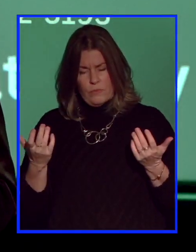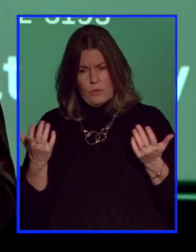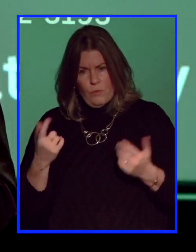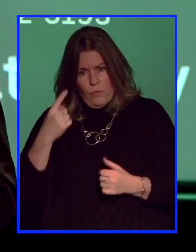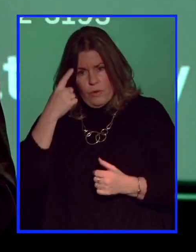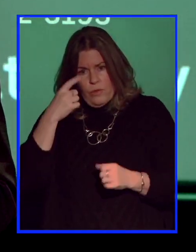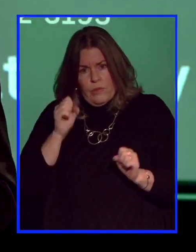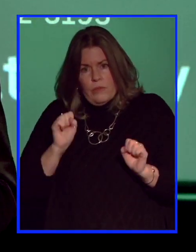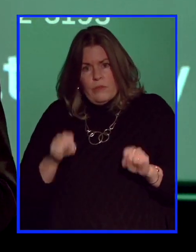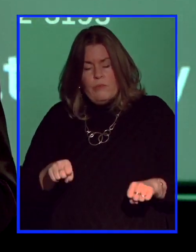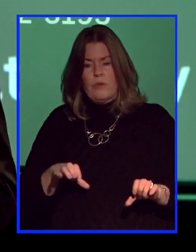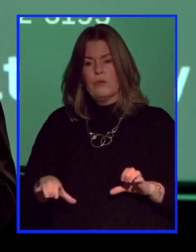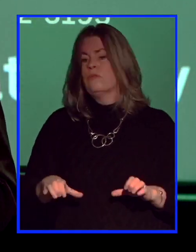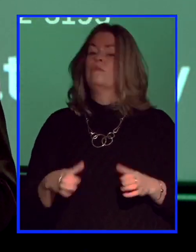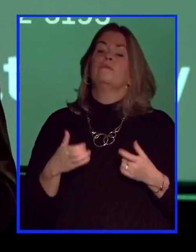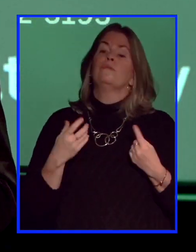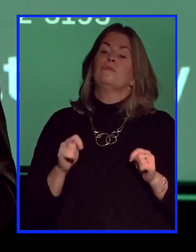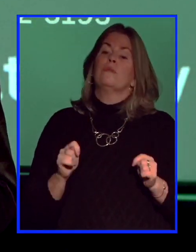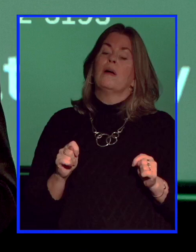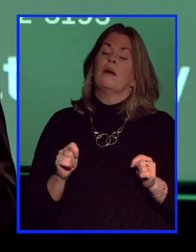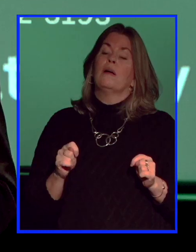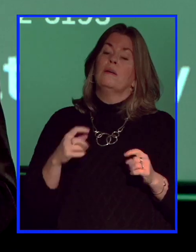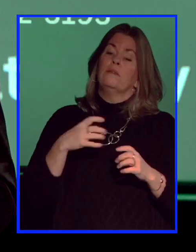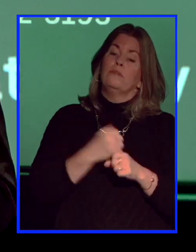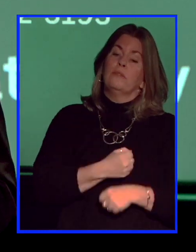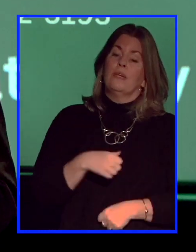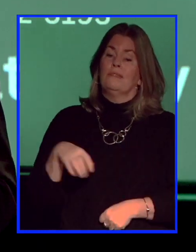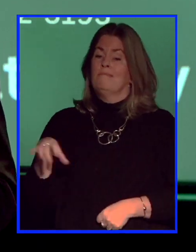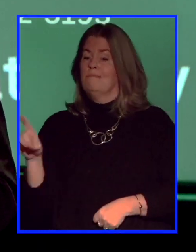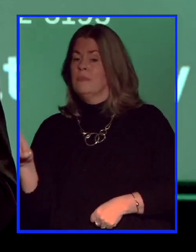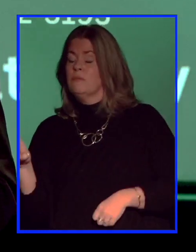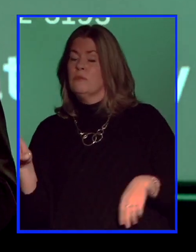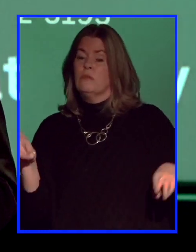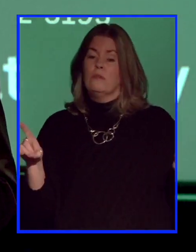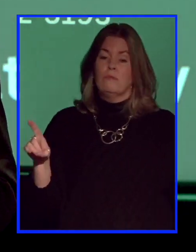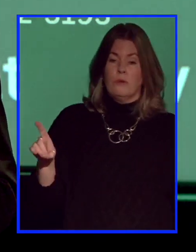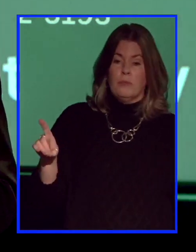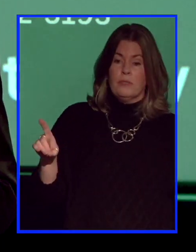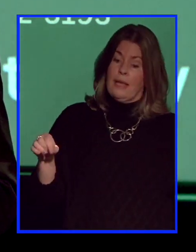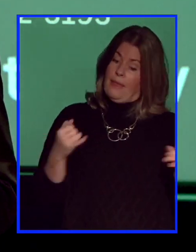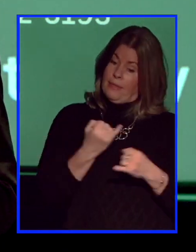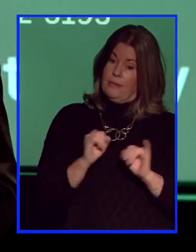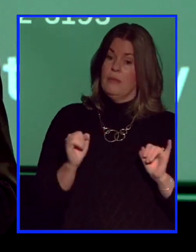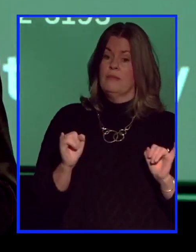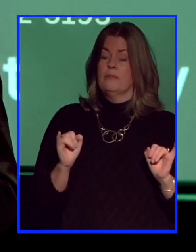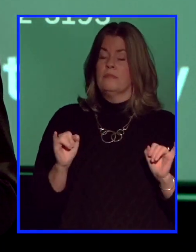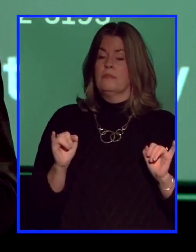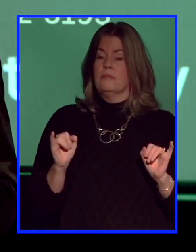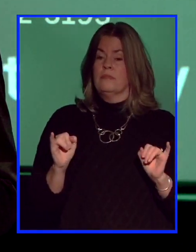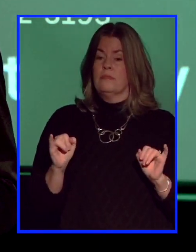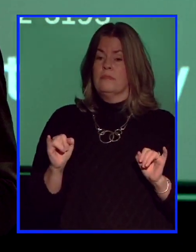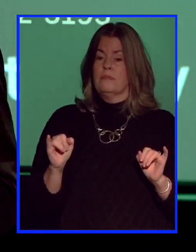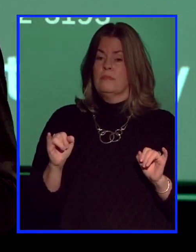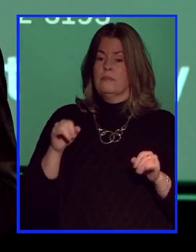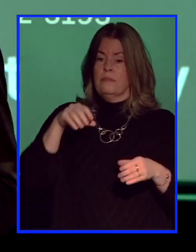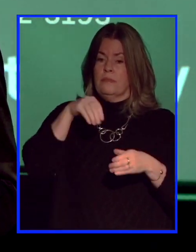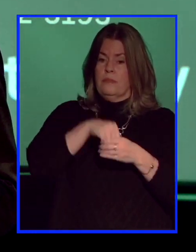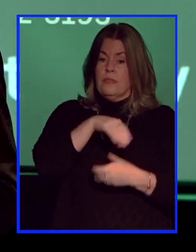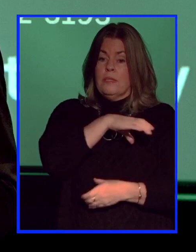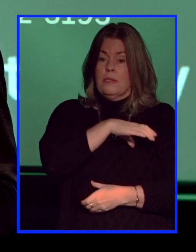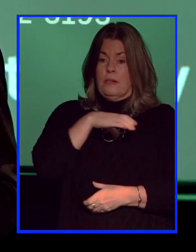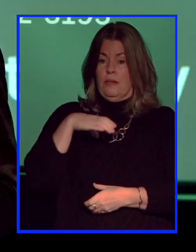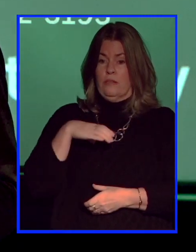to try to get the Democrats and the Republicans and the independents in the Congress